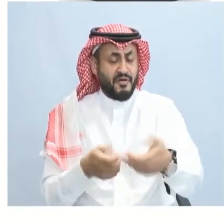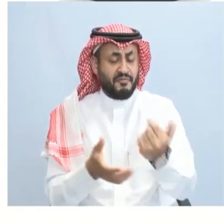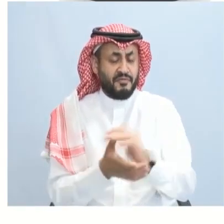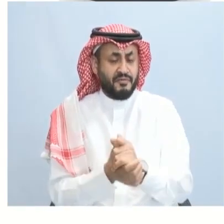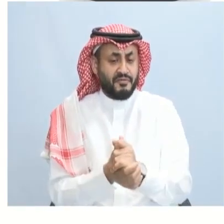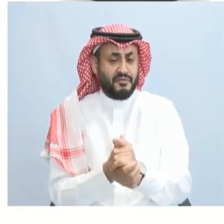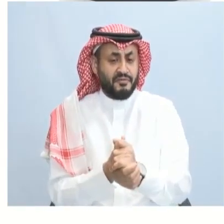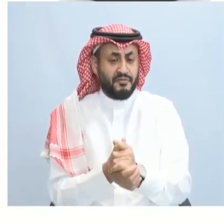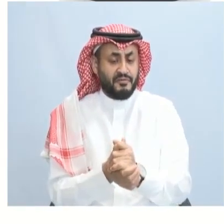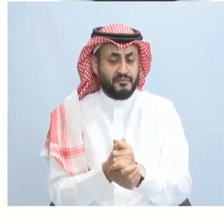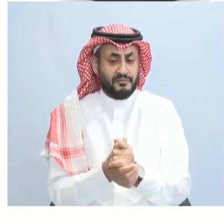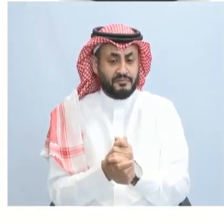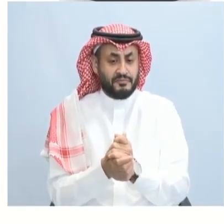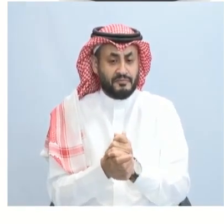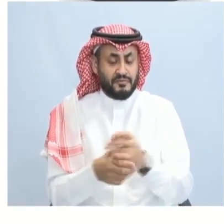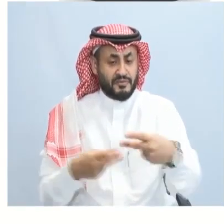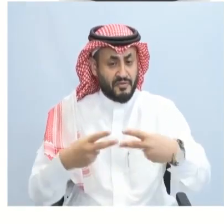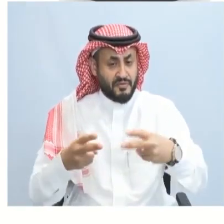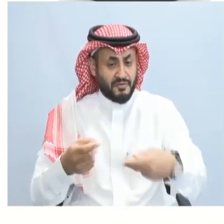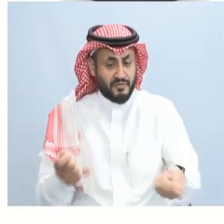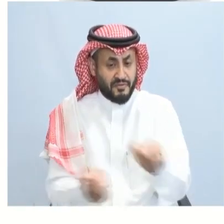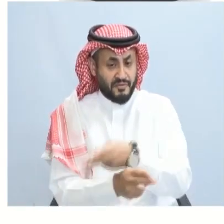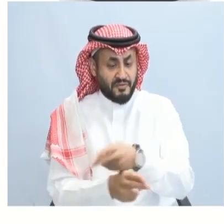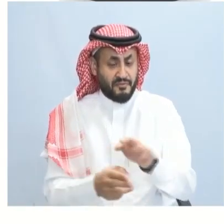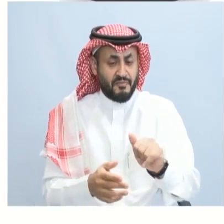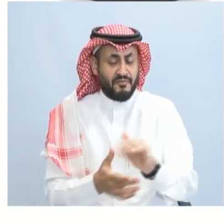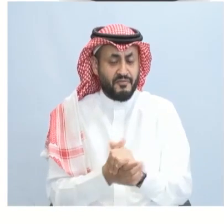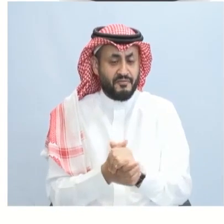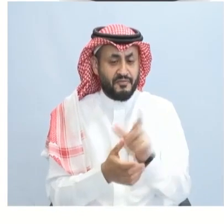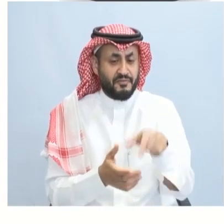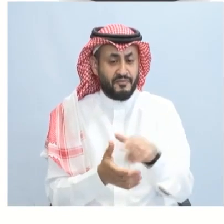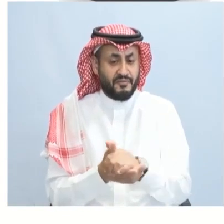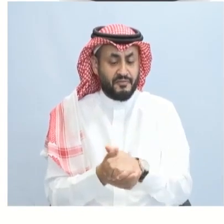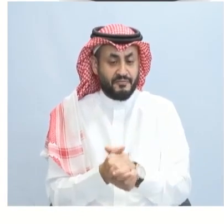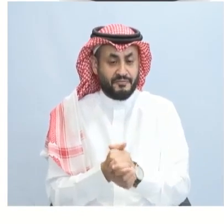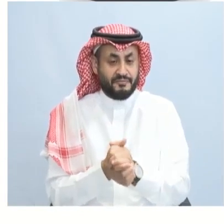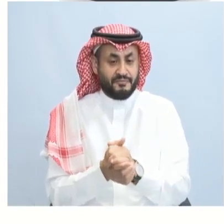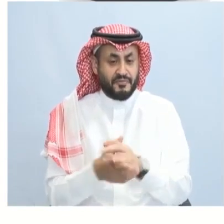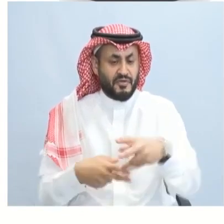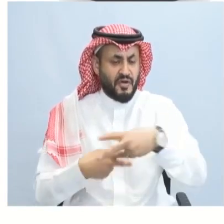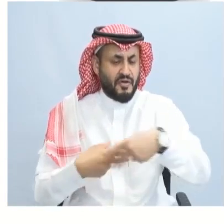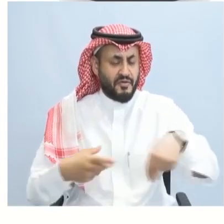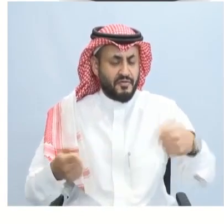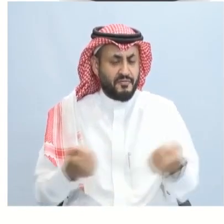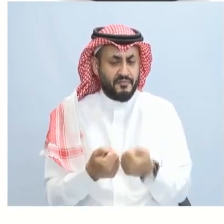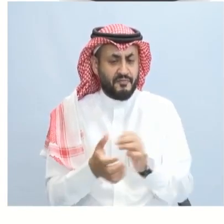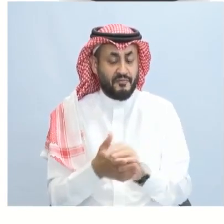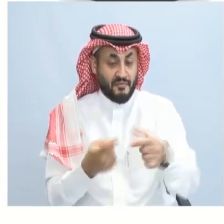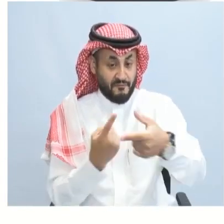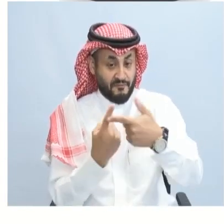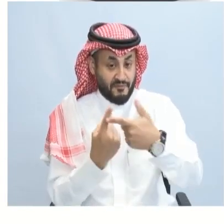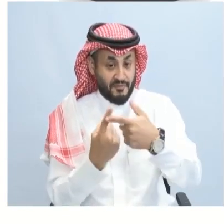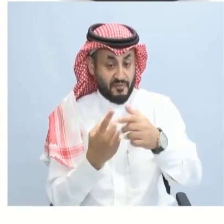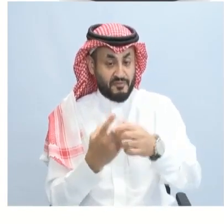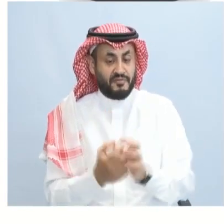Or what if people could not agree on what was a fair trade? To solve this problem, the first kind of money came about